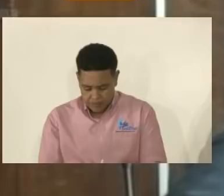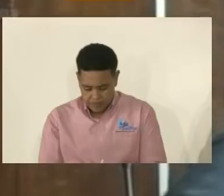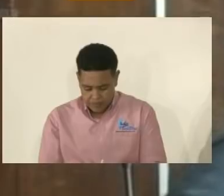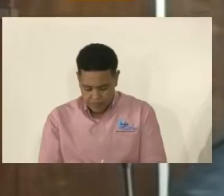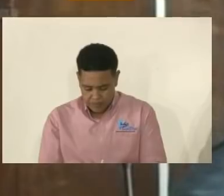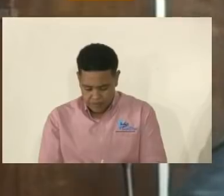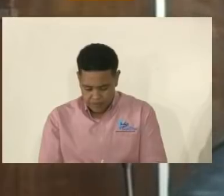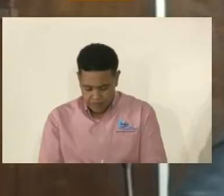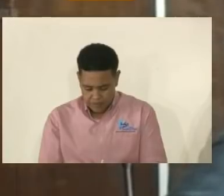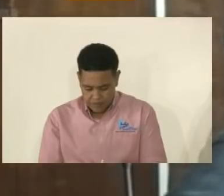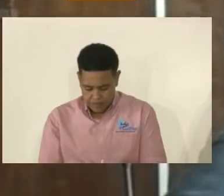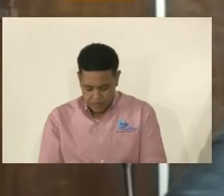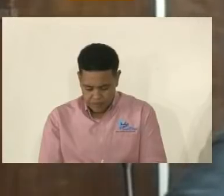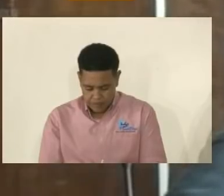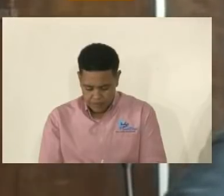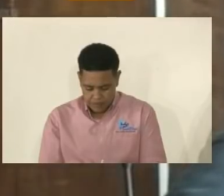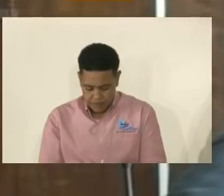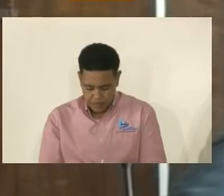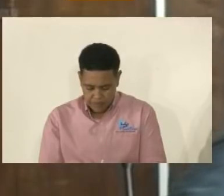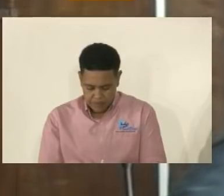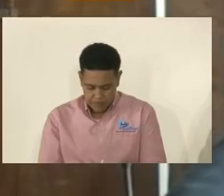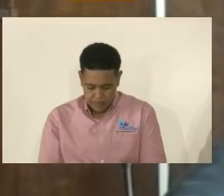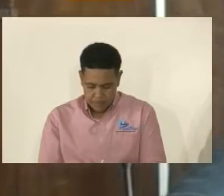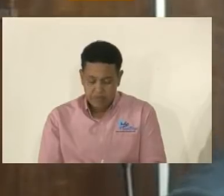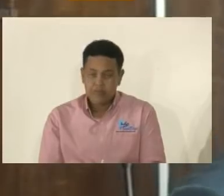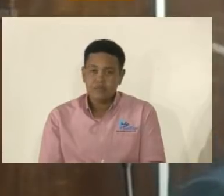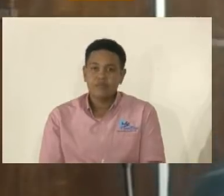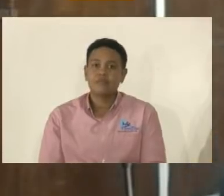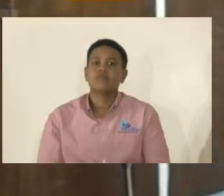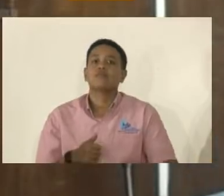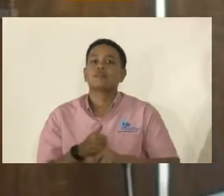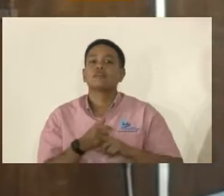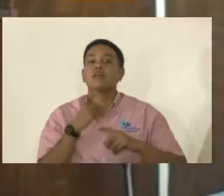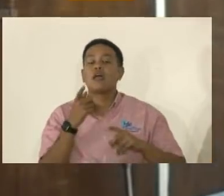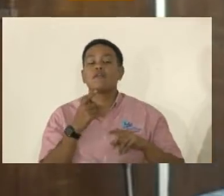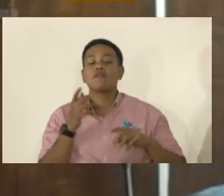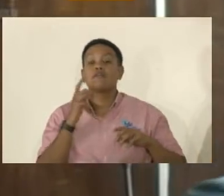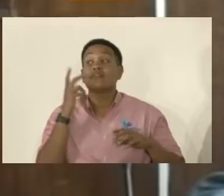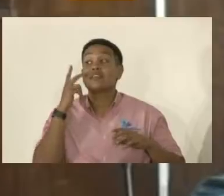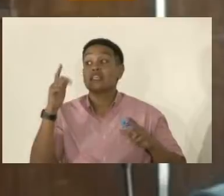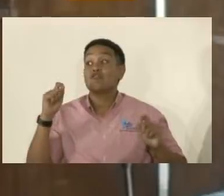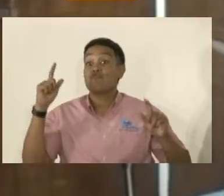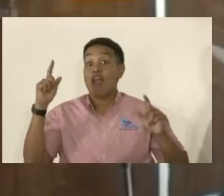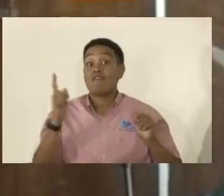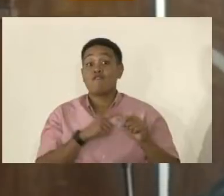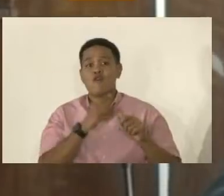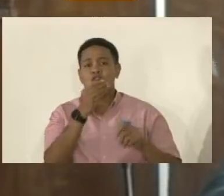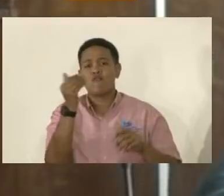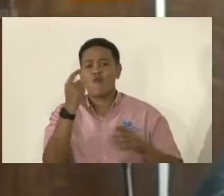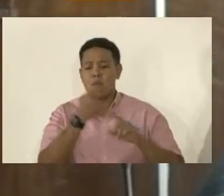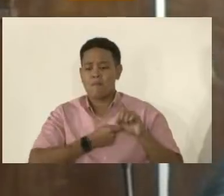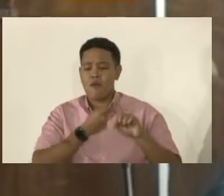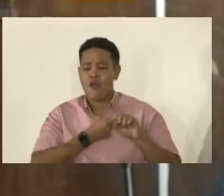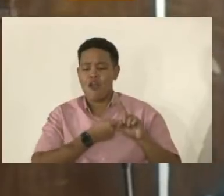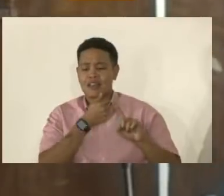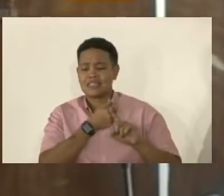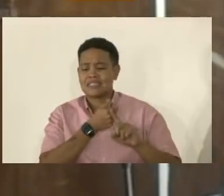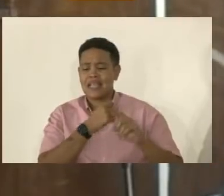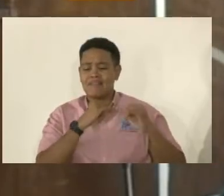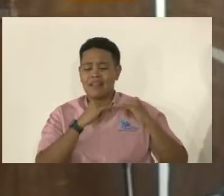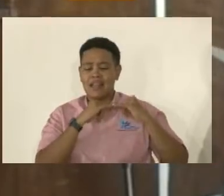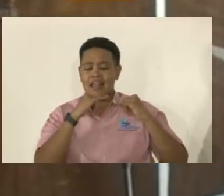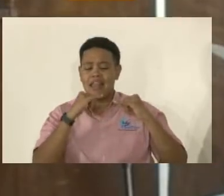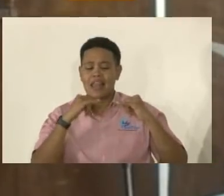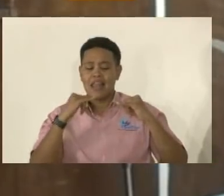graph, the first few months, the line is almost flat.